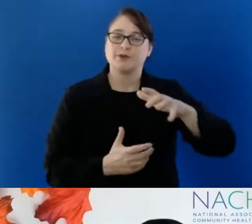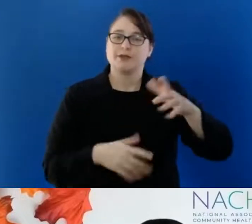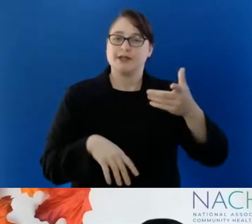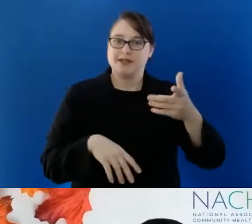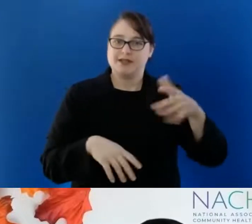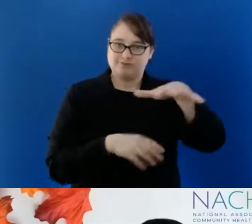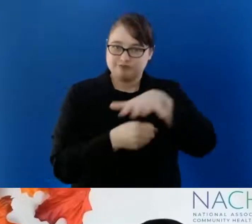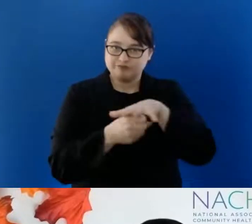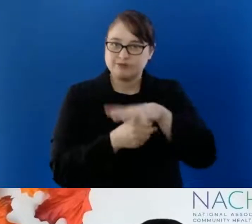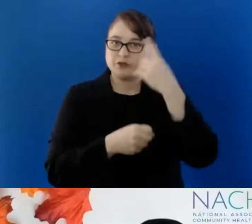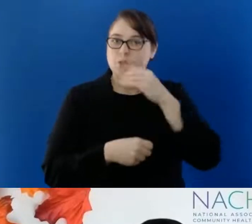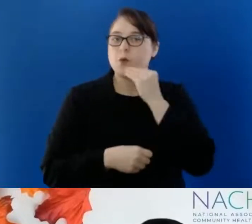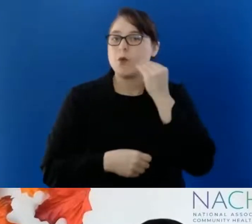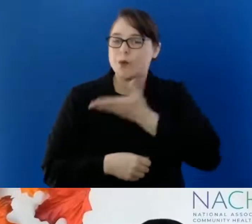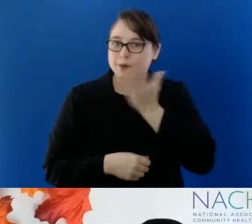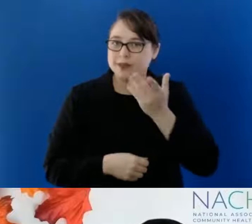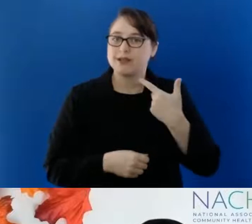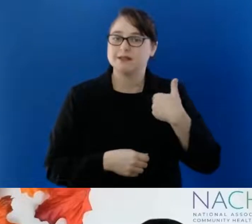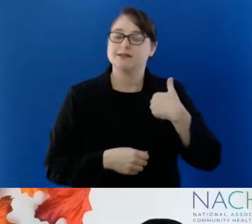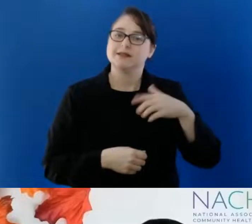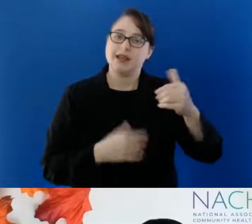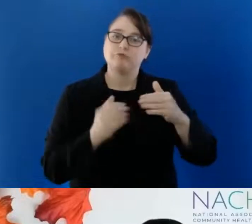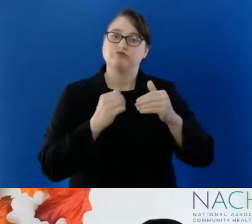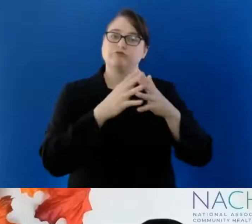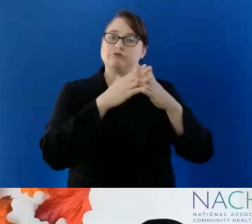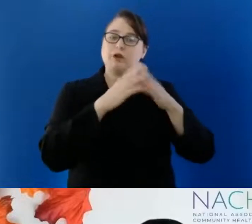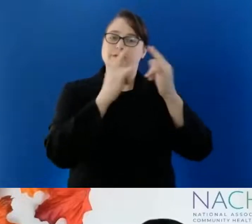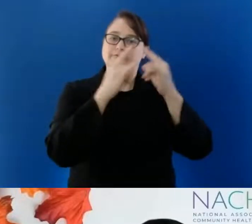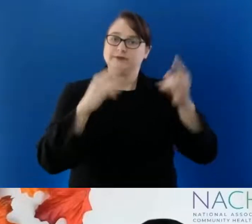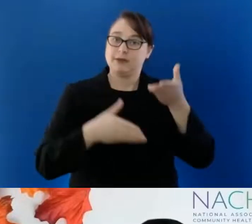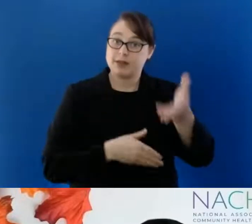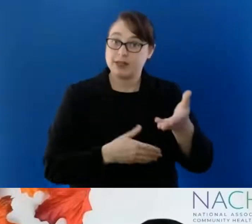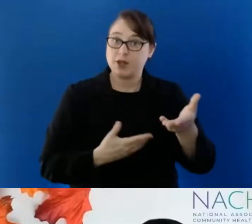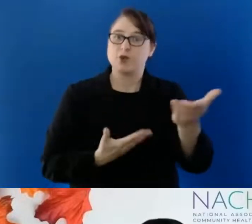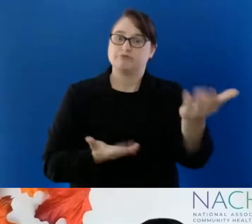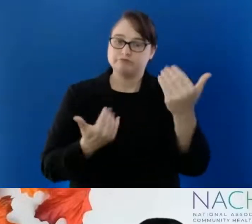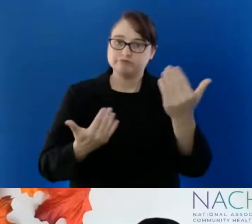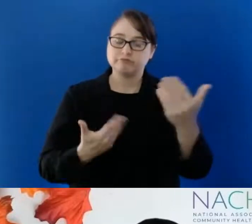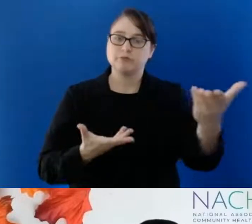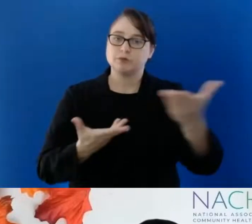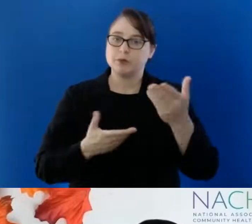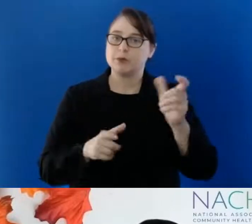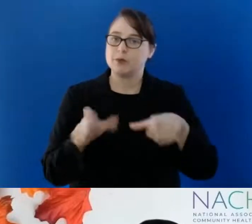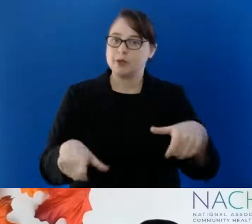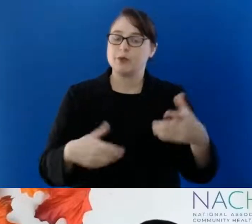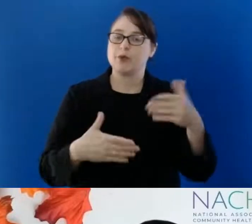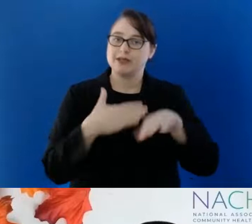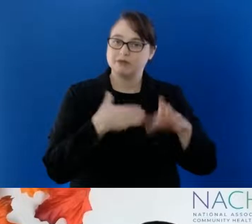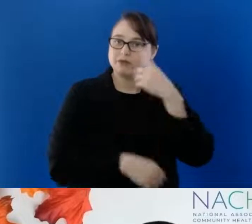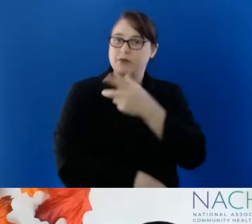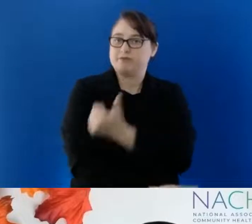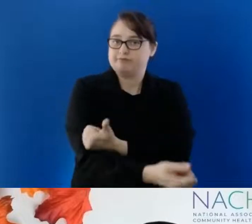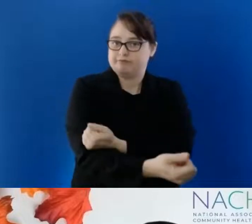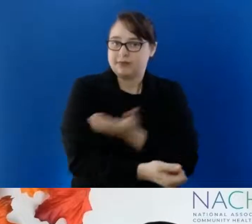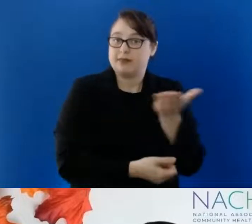outreach workers will kind of work hand in hand and help bring people in for vaccination there. But I think utilizing